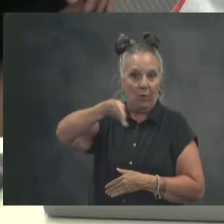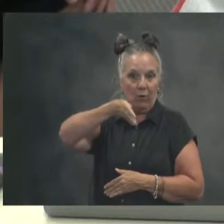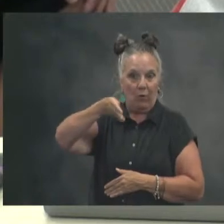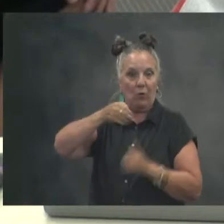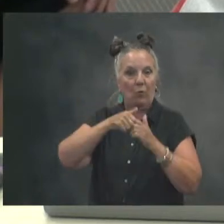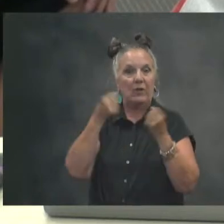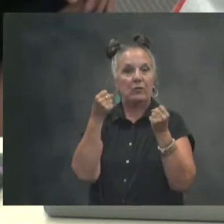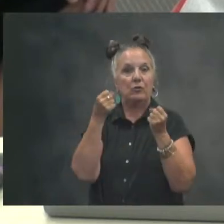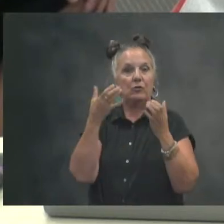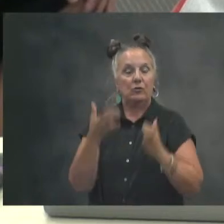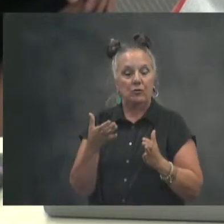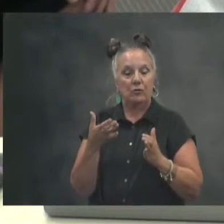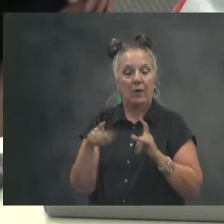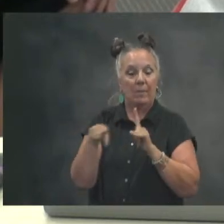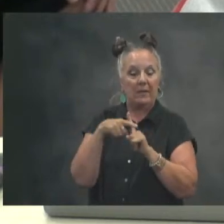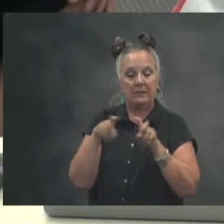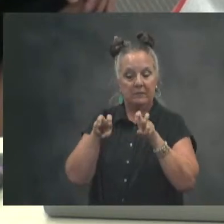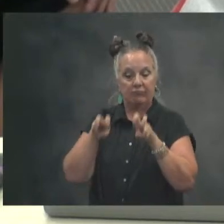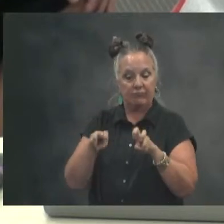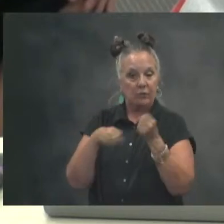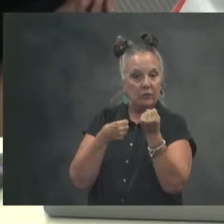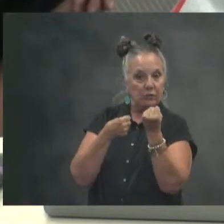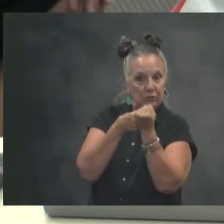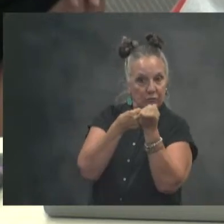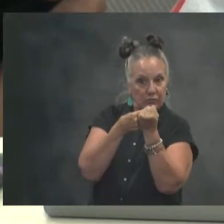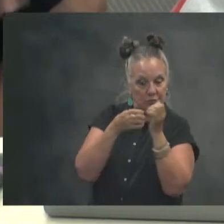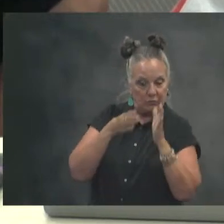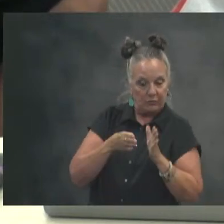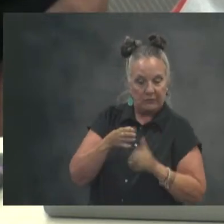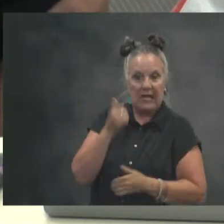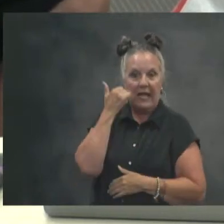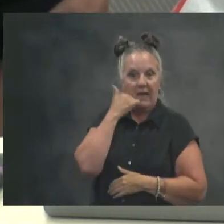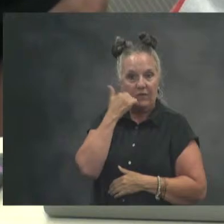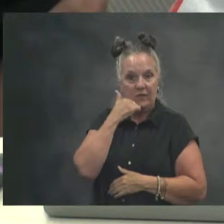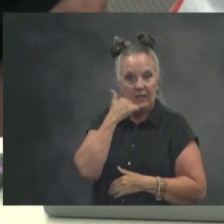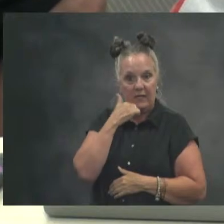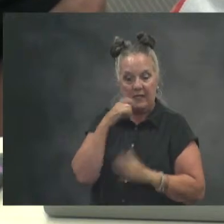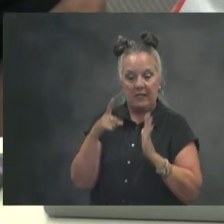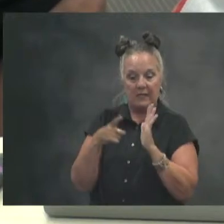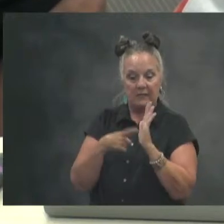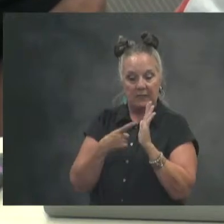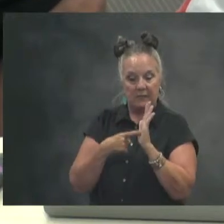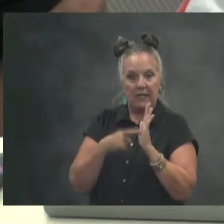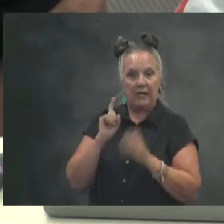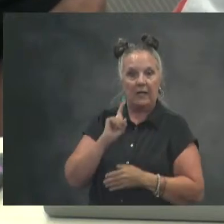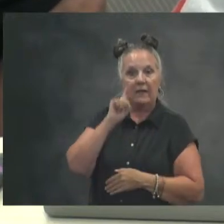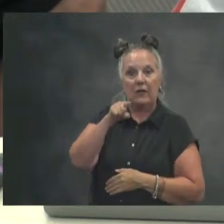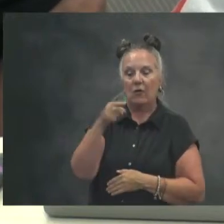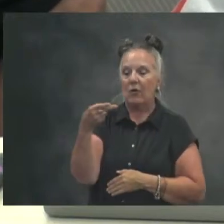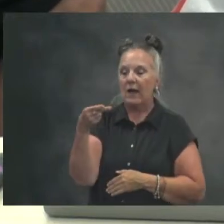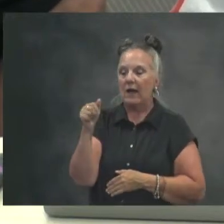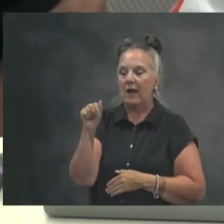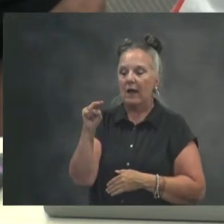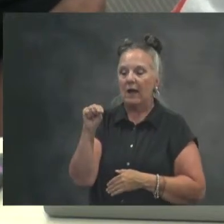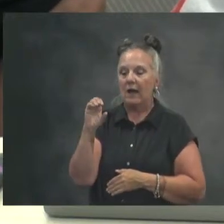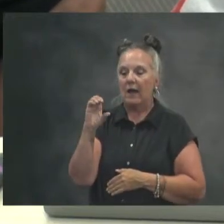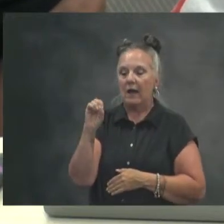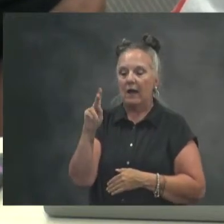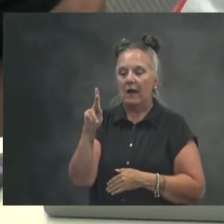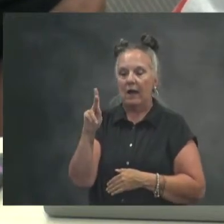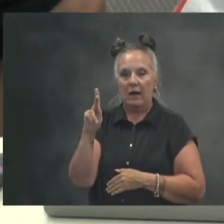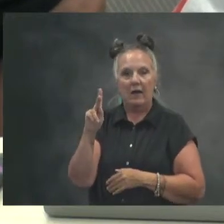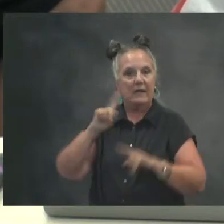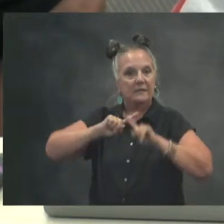a driver and an attendant. Every day, sometime they go to Hancock, to Woodmont, all